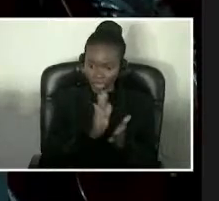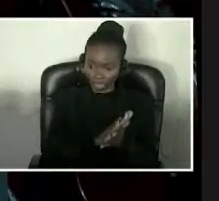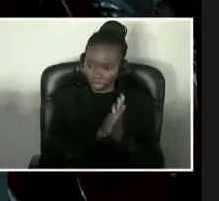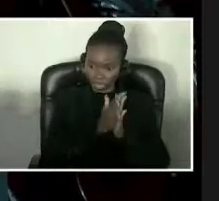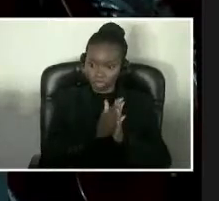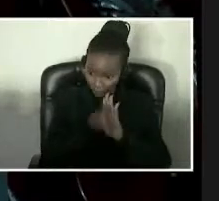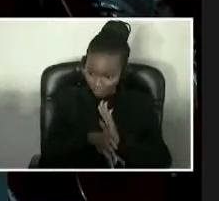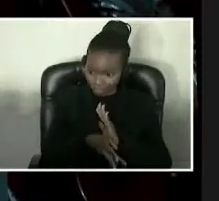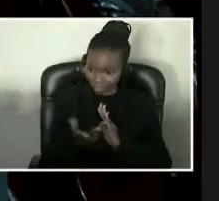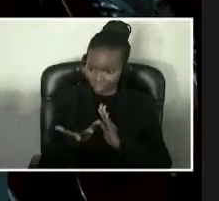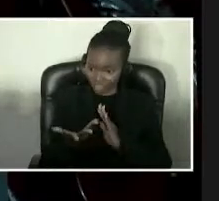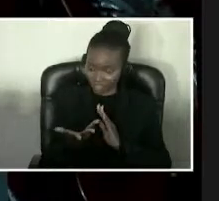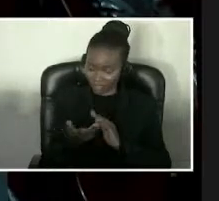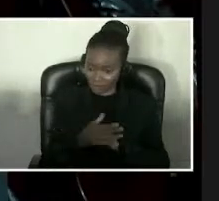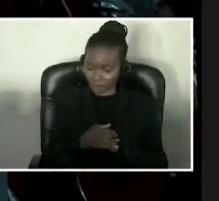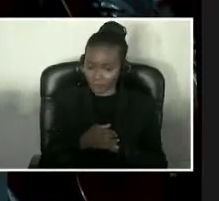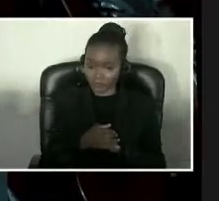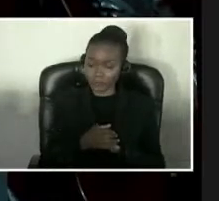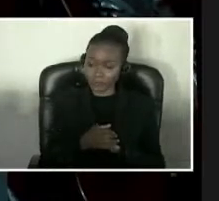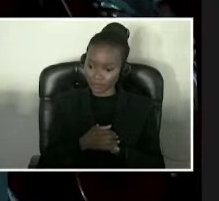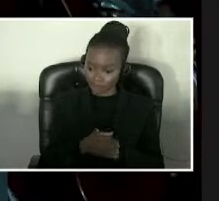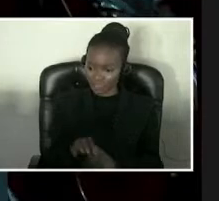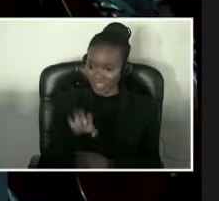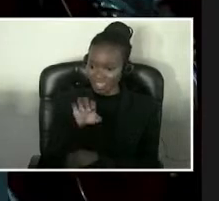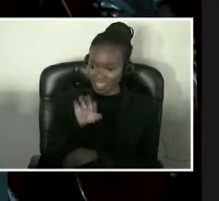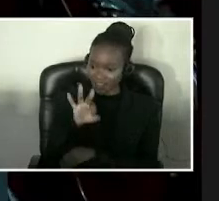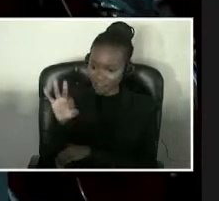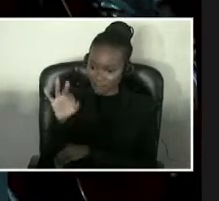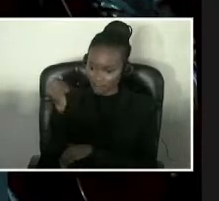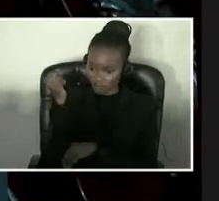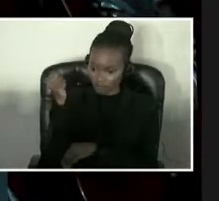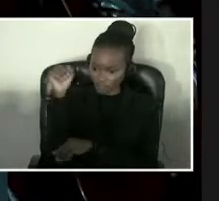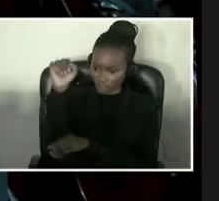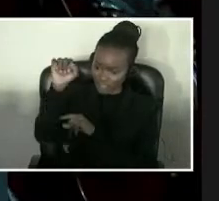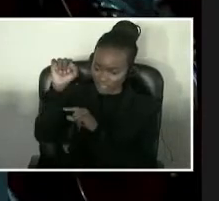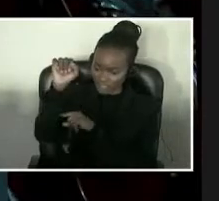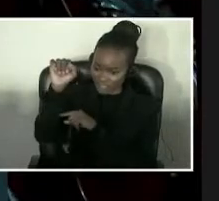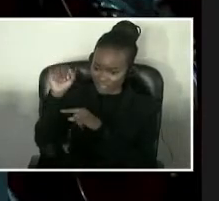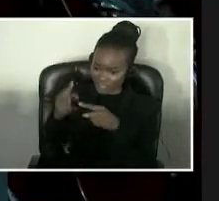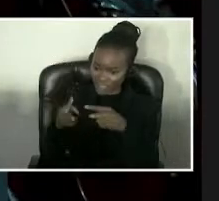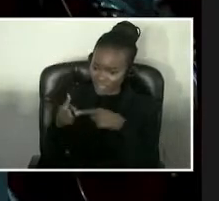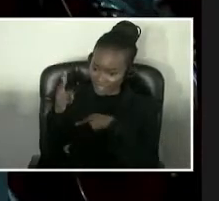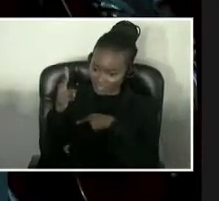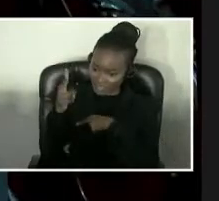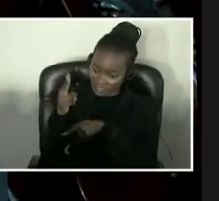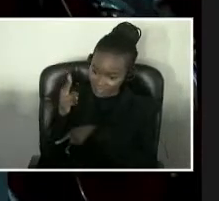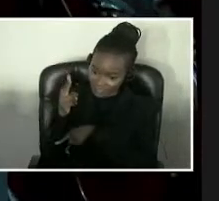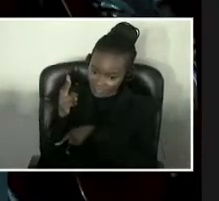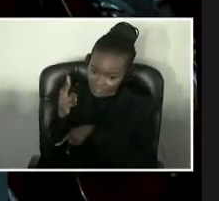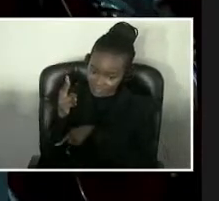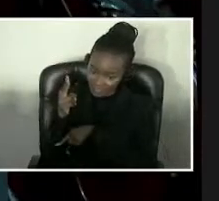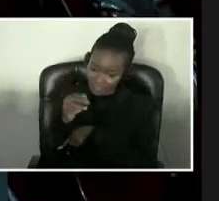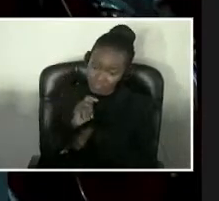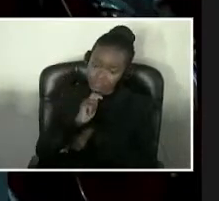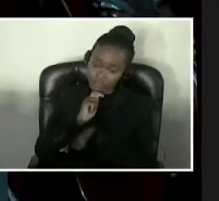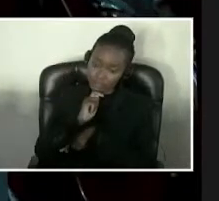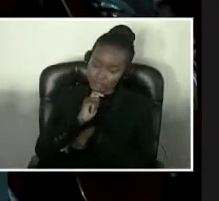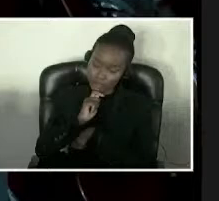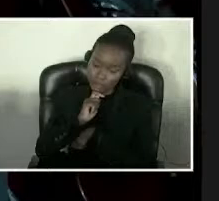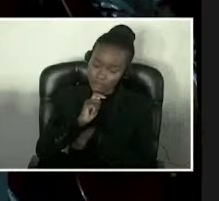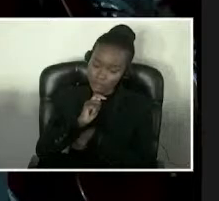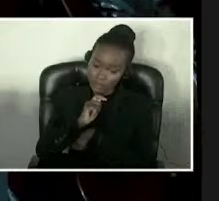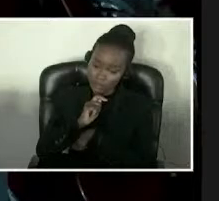and the ff will reject the proposed budget of budget cuts nevertheless the